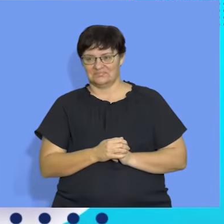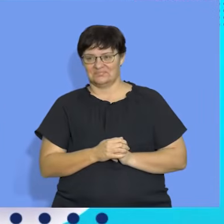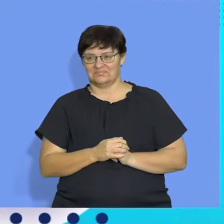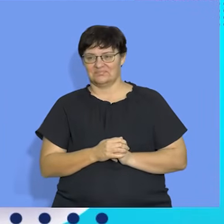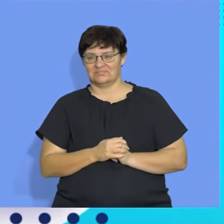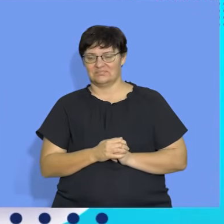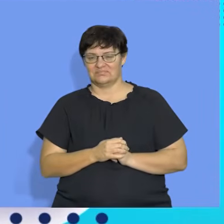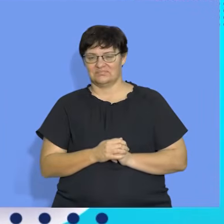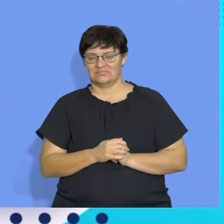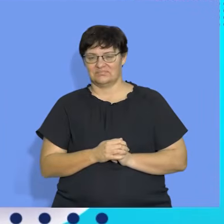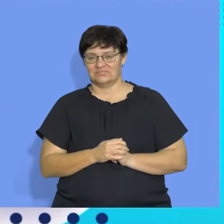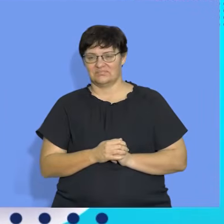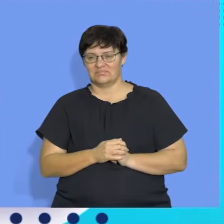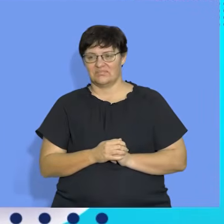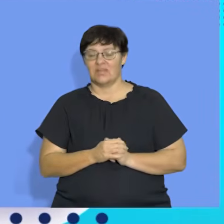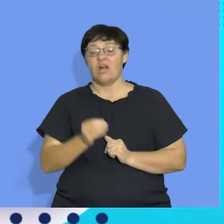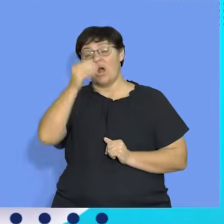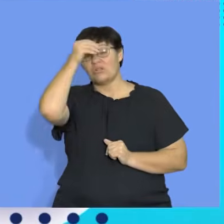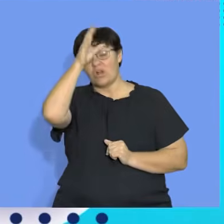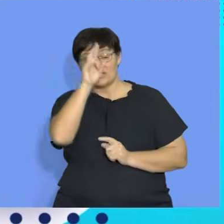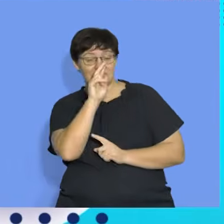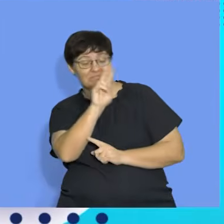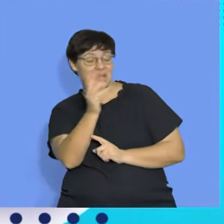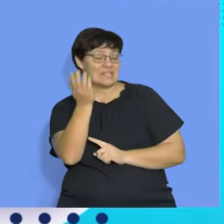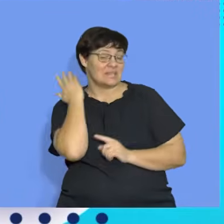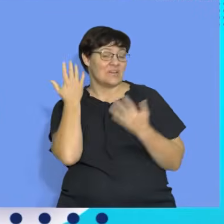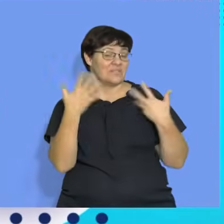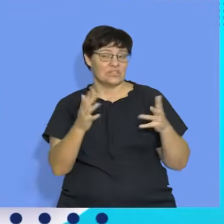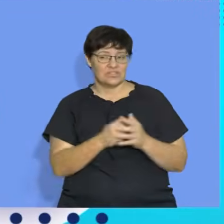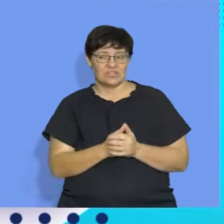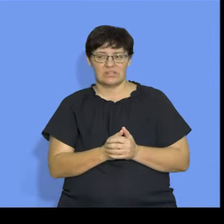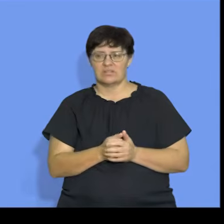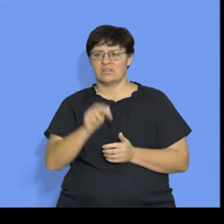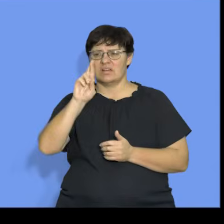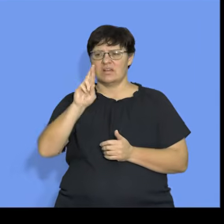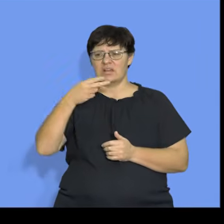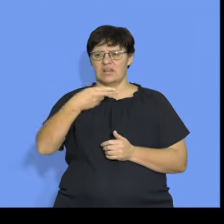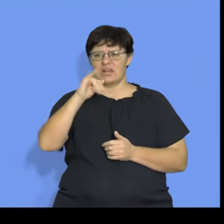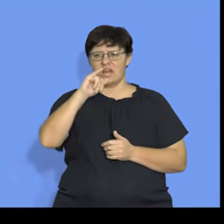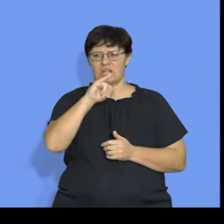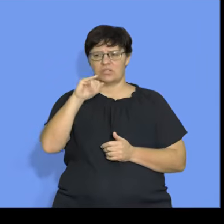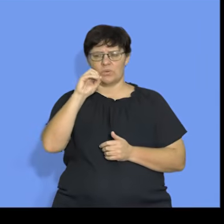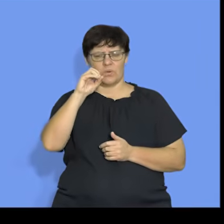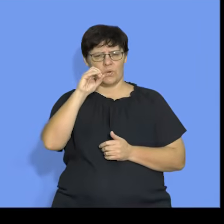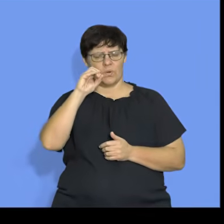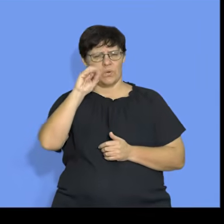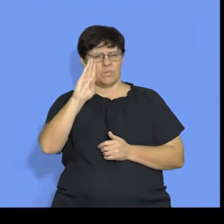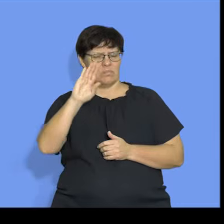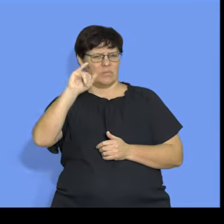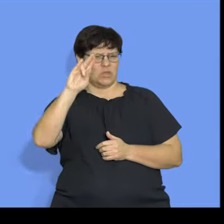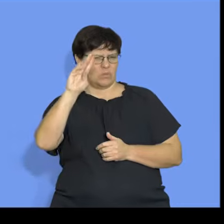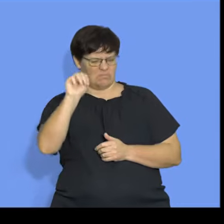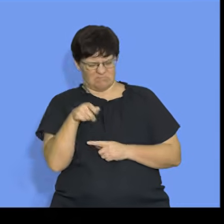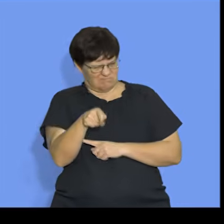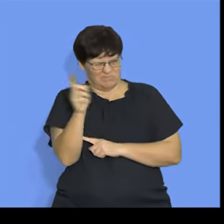Right, now guys, also a concept that we've looked at before. What is this rhizobium? Now this is a bit of a picture over here. Now what